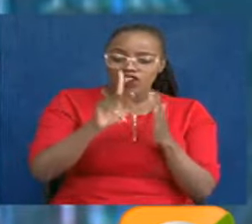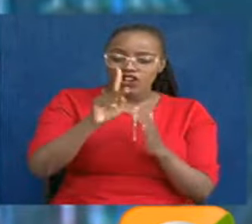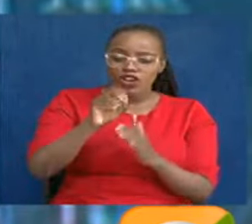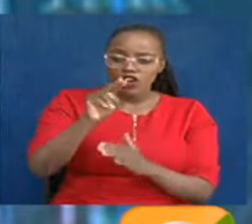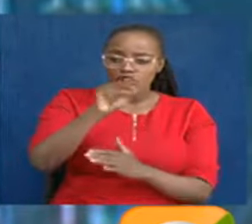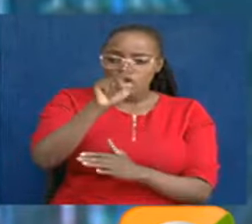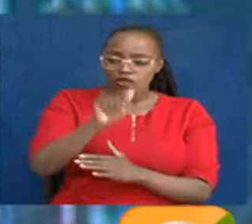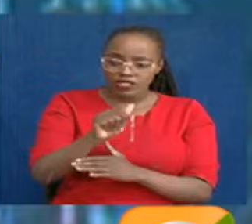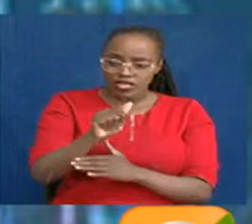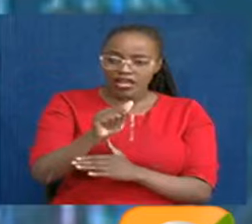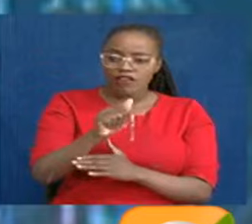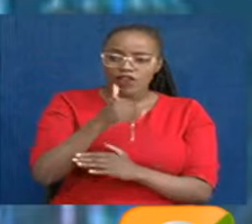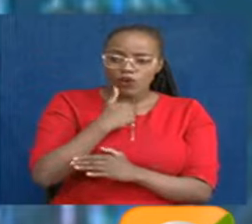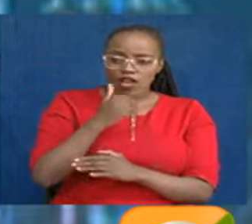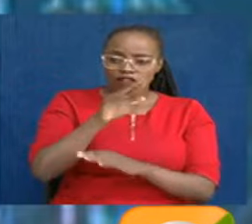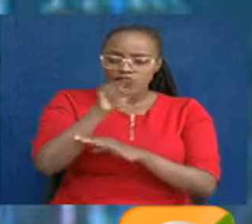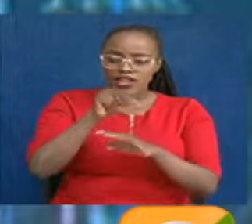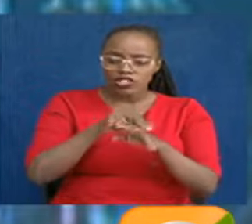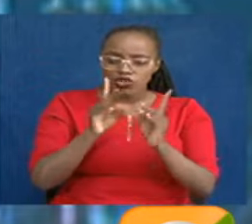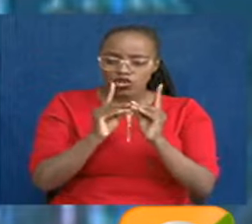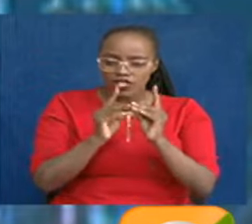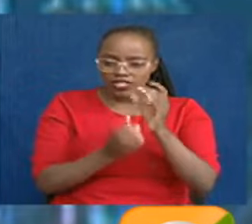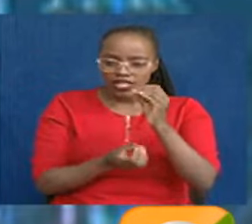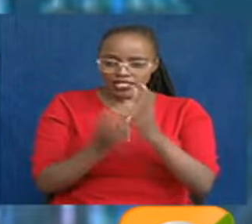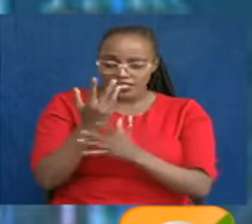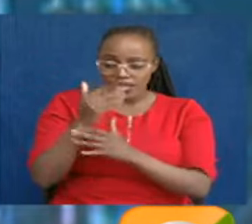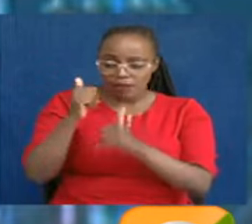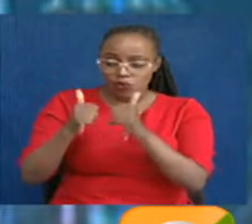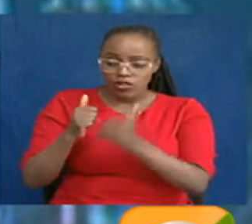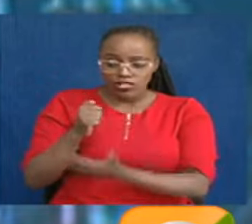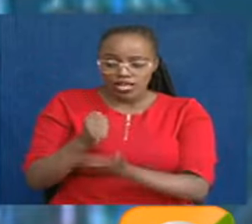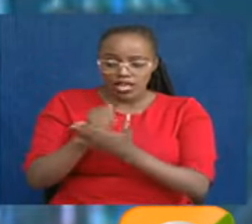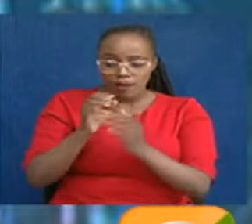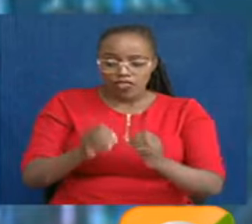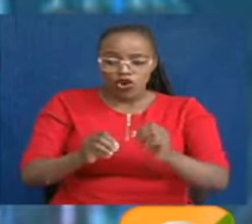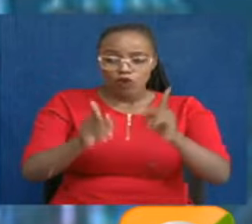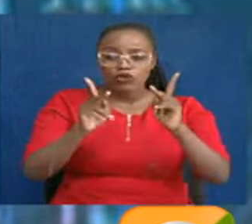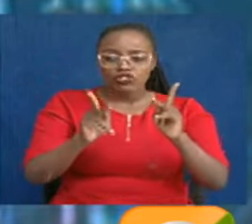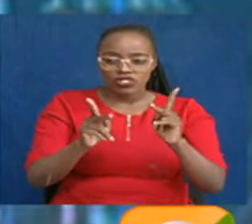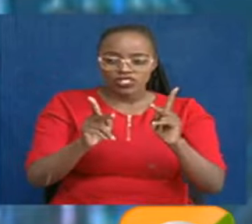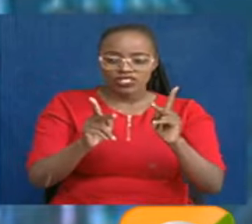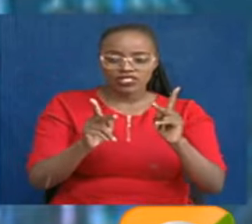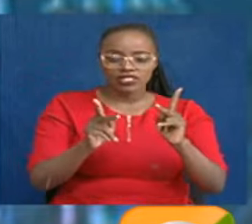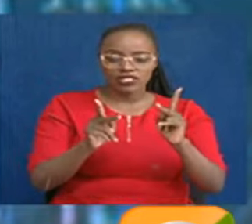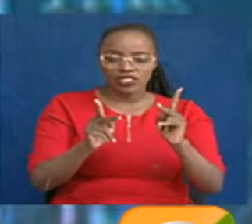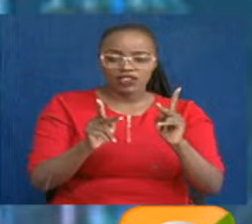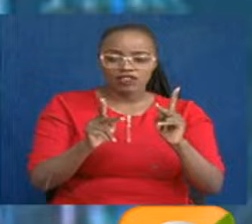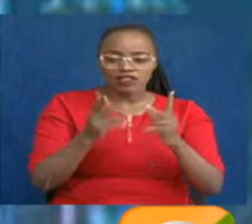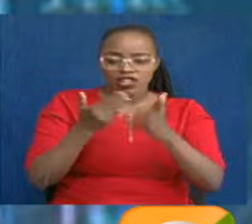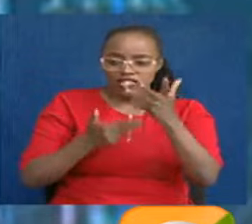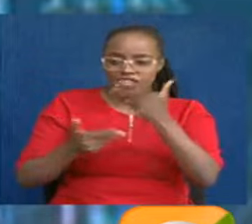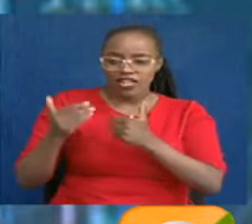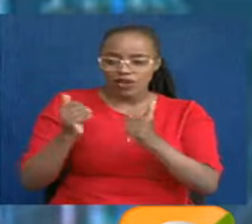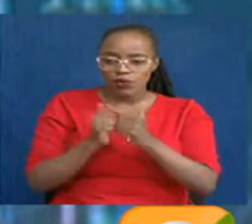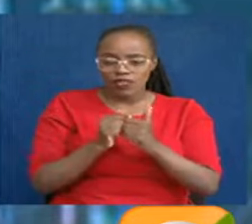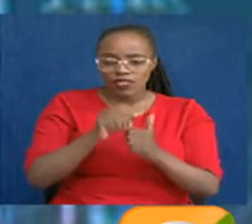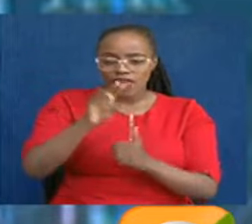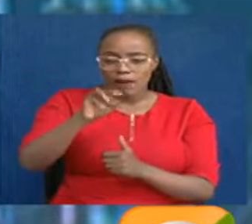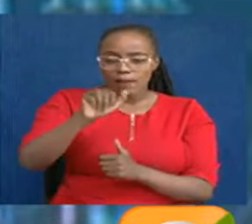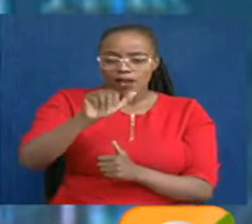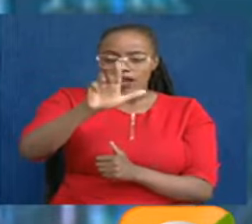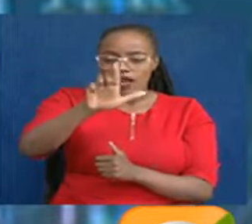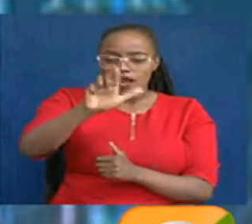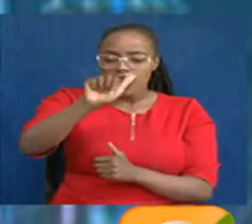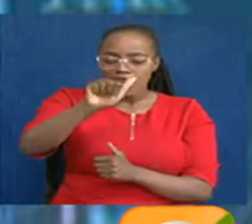Technopolis, we have a national data center which provides this opportunity of interacting with the Malaysian business